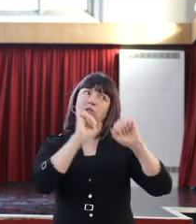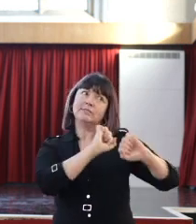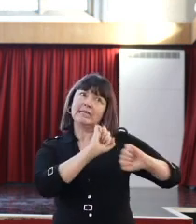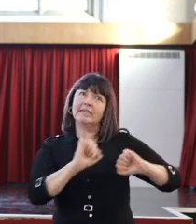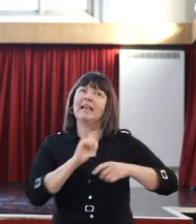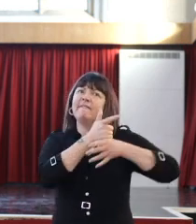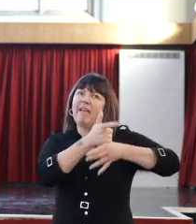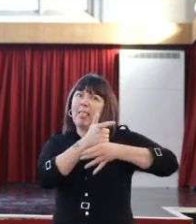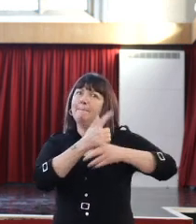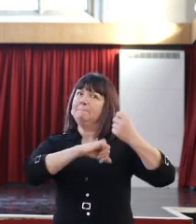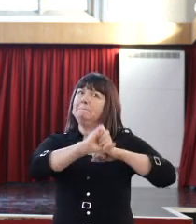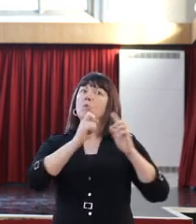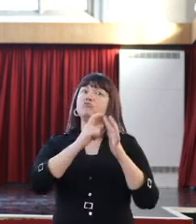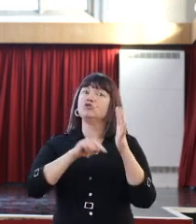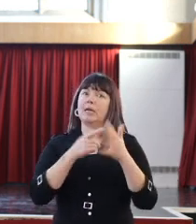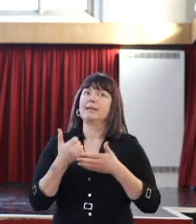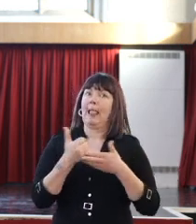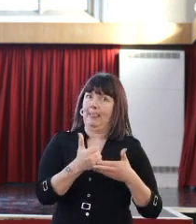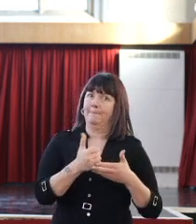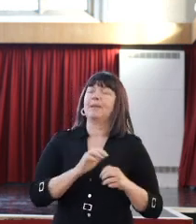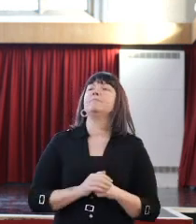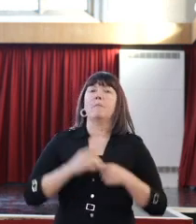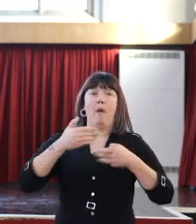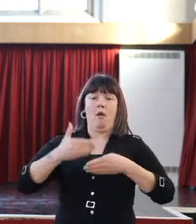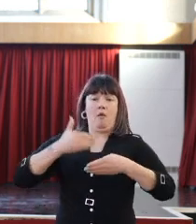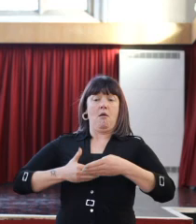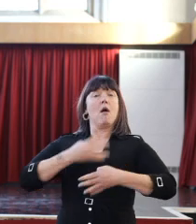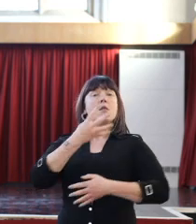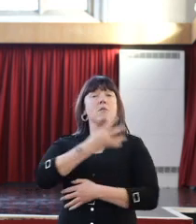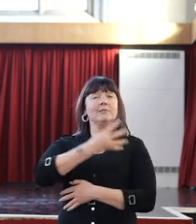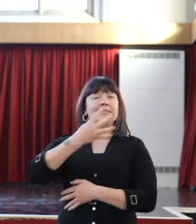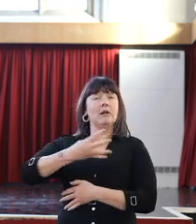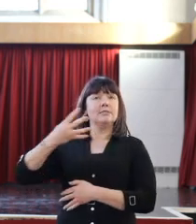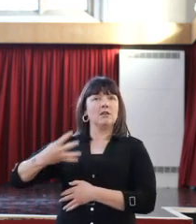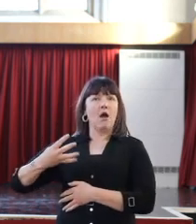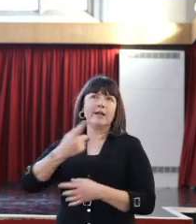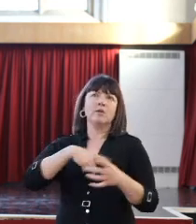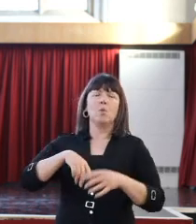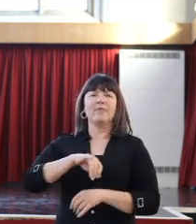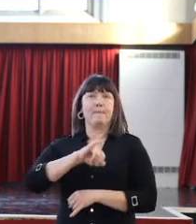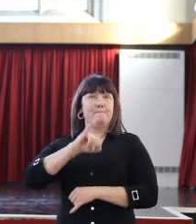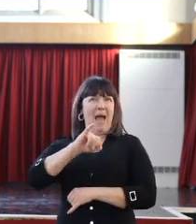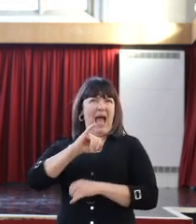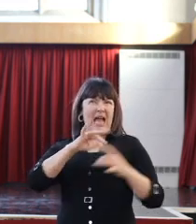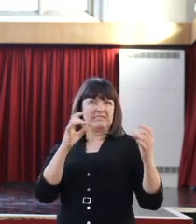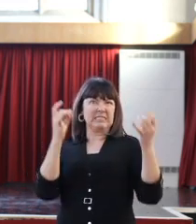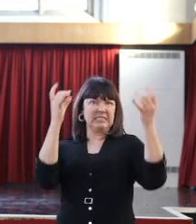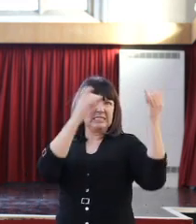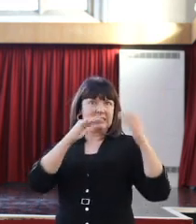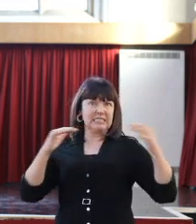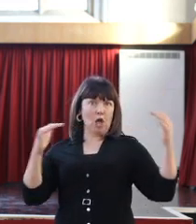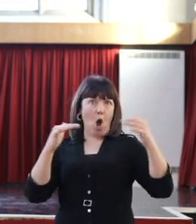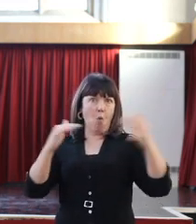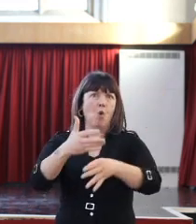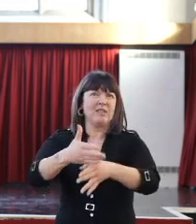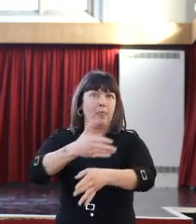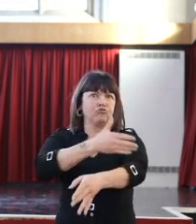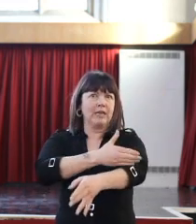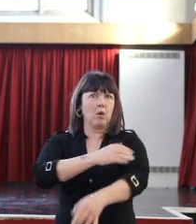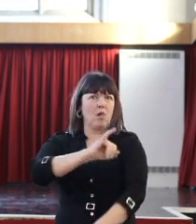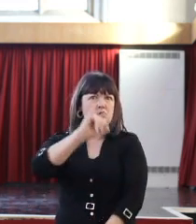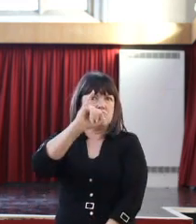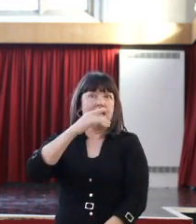in 1999, the year before, the bad Star Wars films, which were the prequels, if you disagree, I will see you